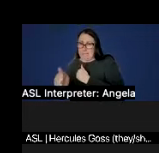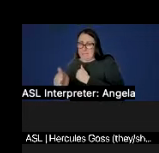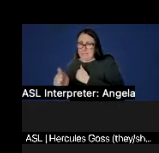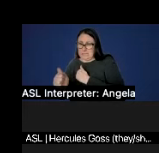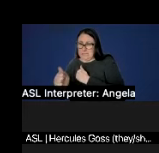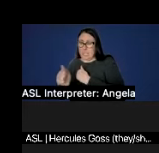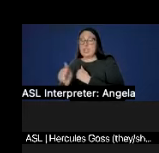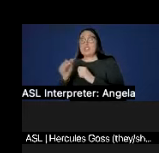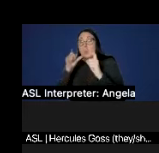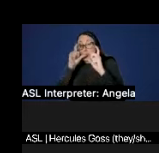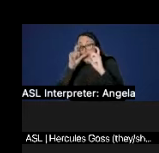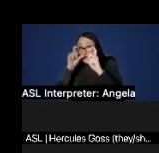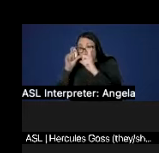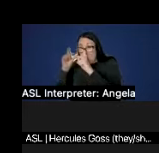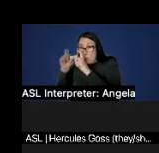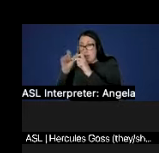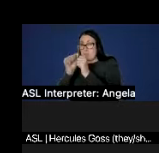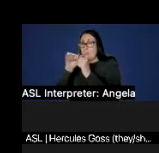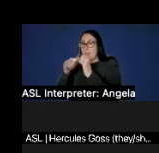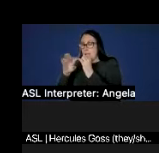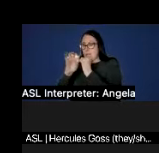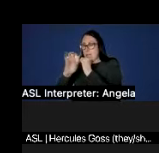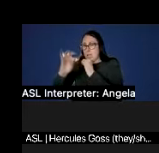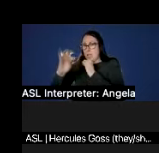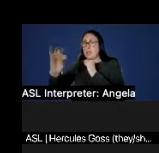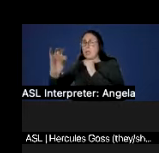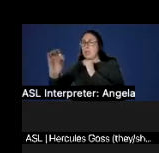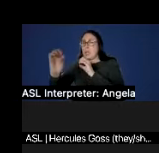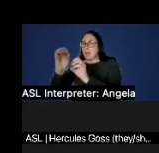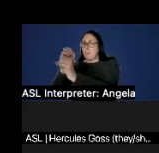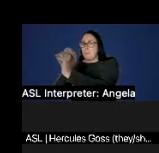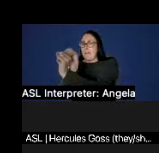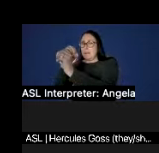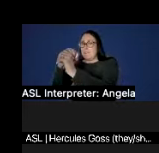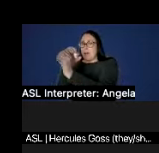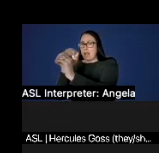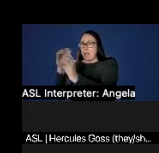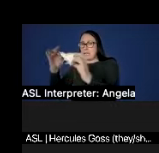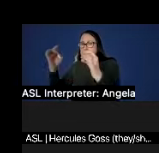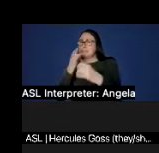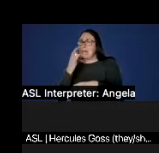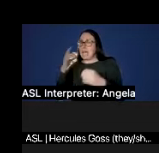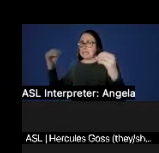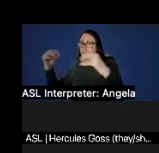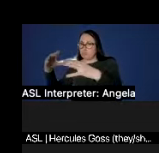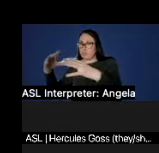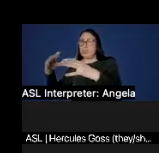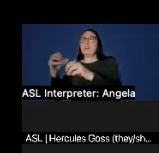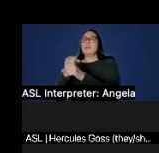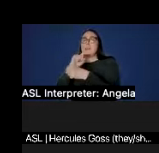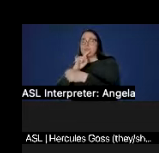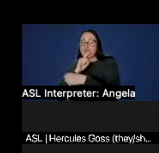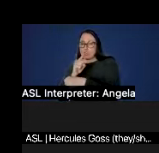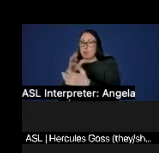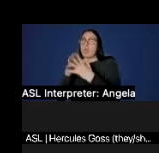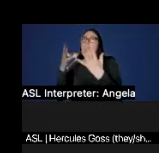this specific instrument is essential. And there's a lot of funding out there to make sure that